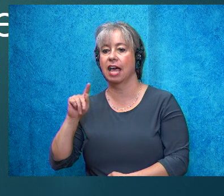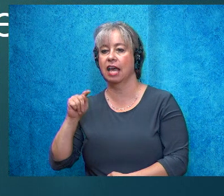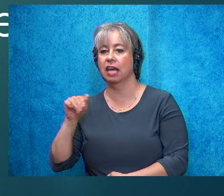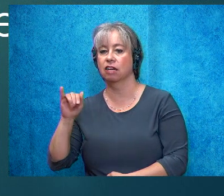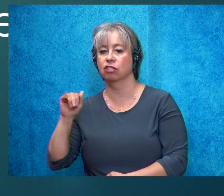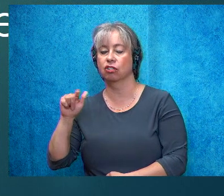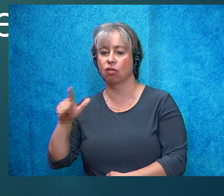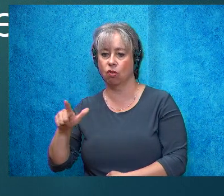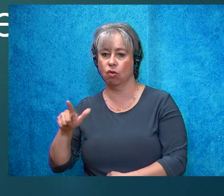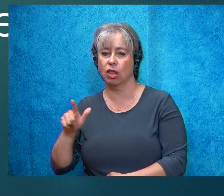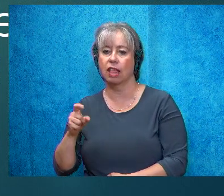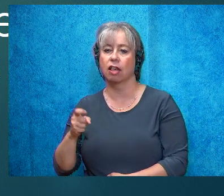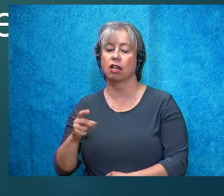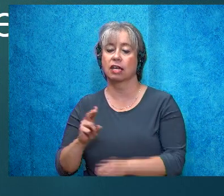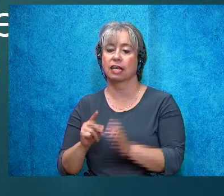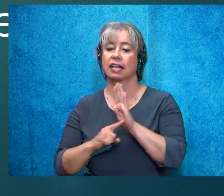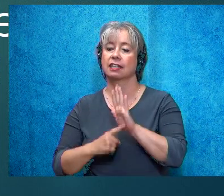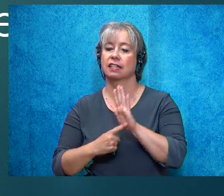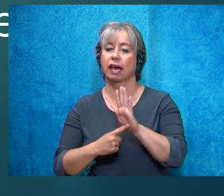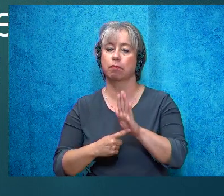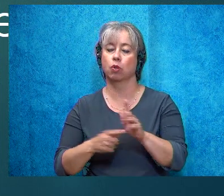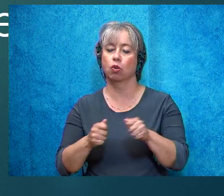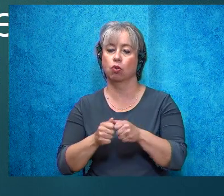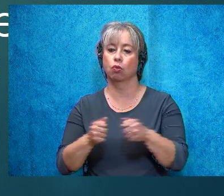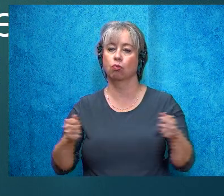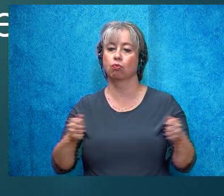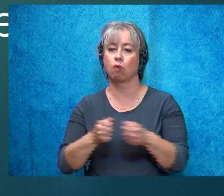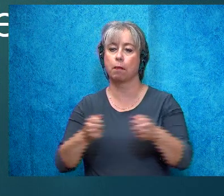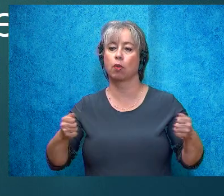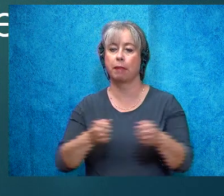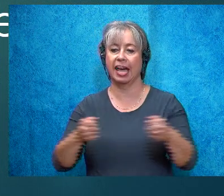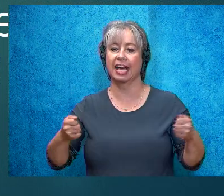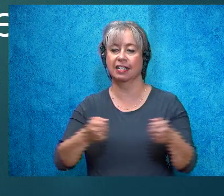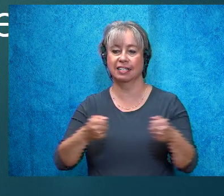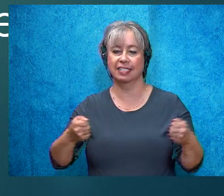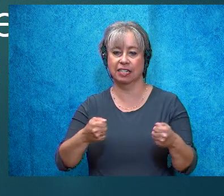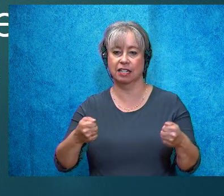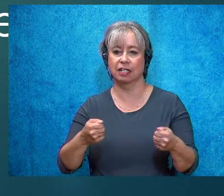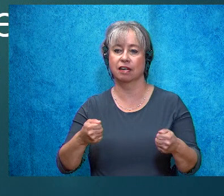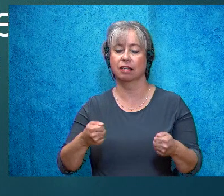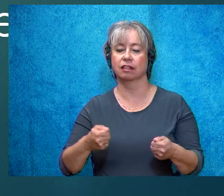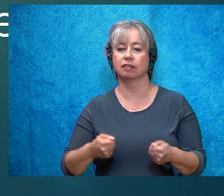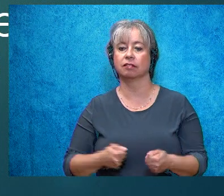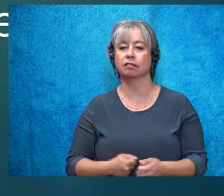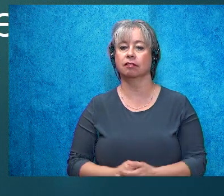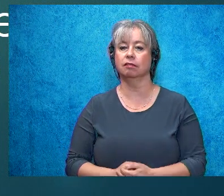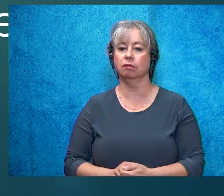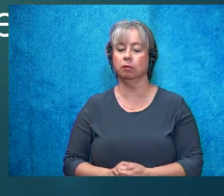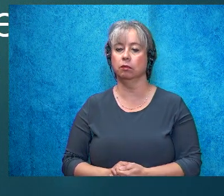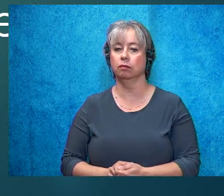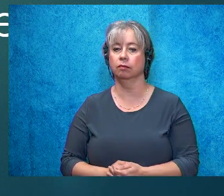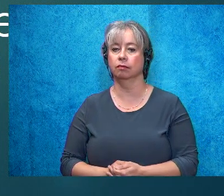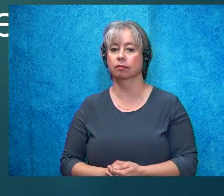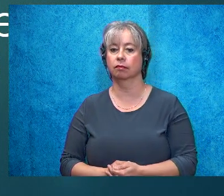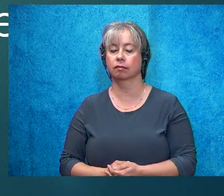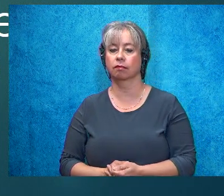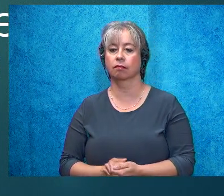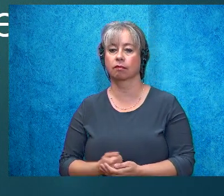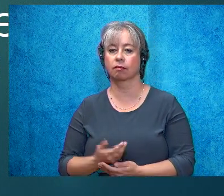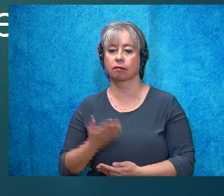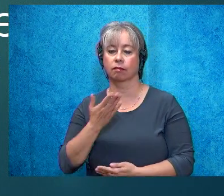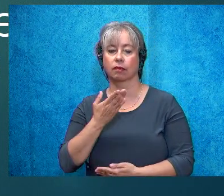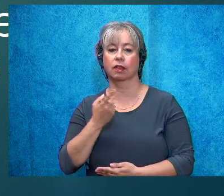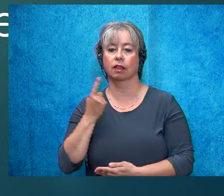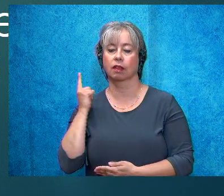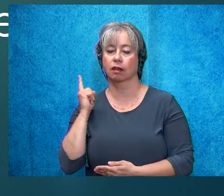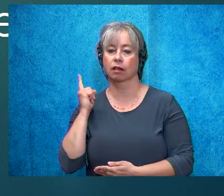on. So I've got my rubber band. And as my rubber band is just hanging out right here, it